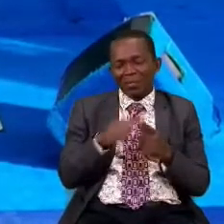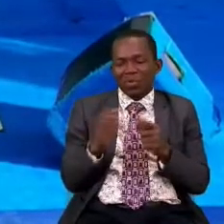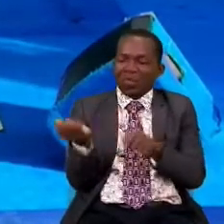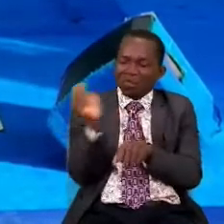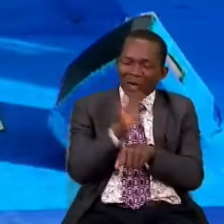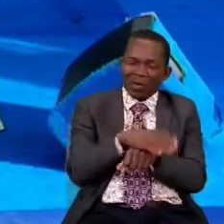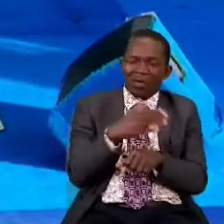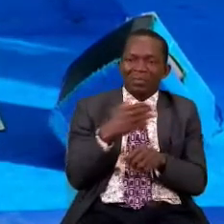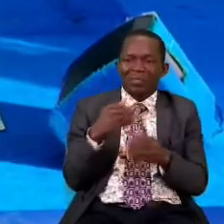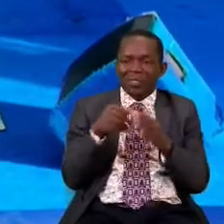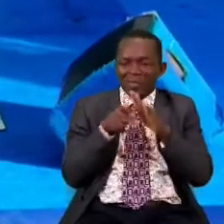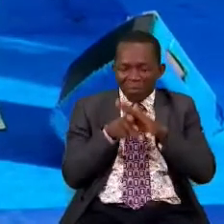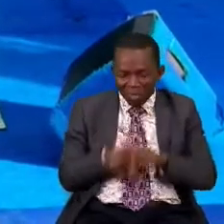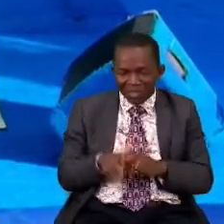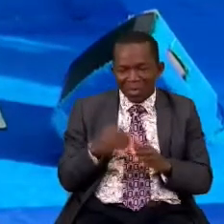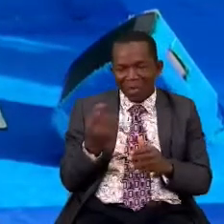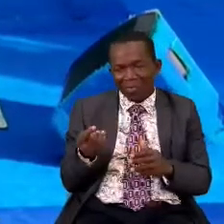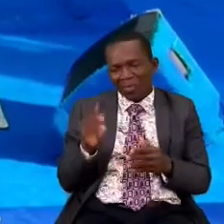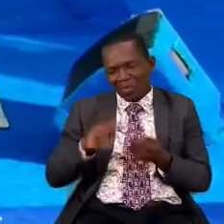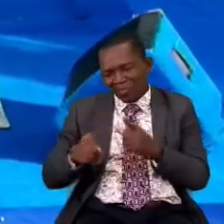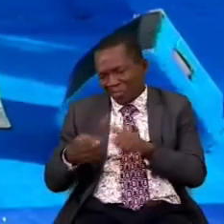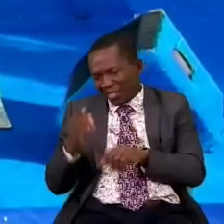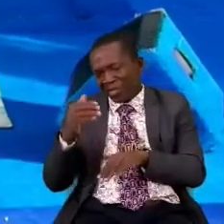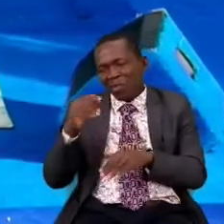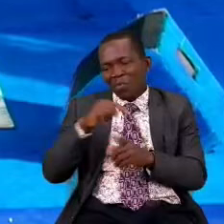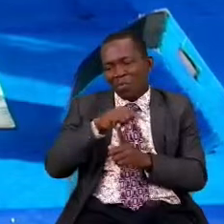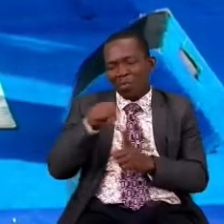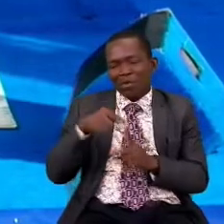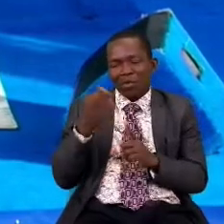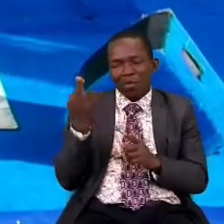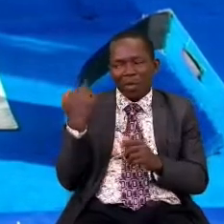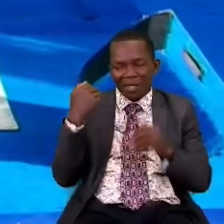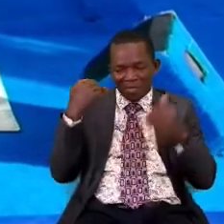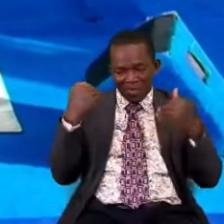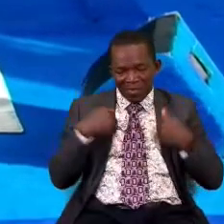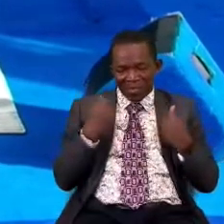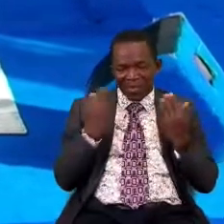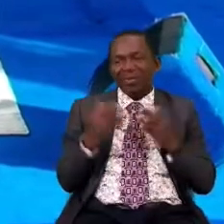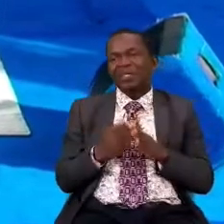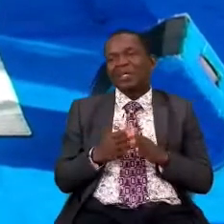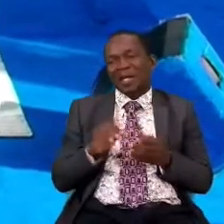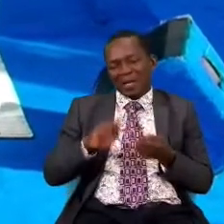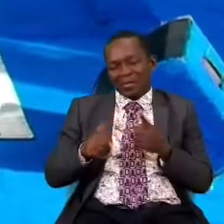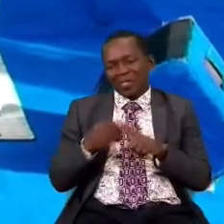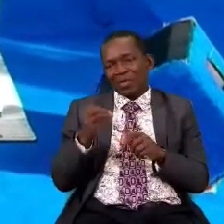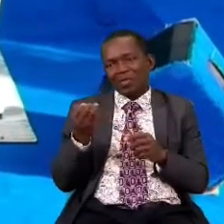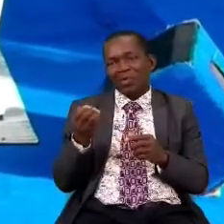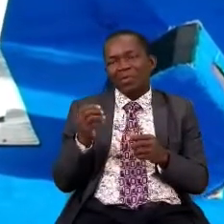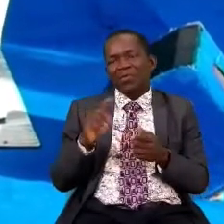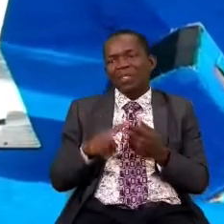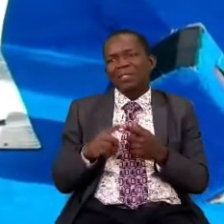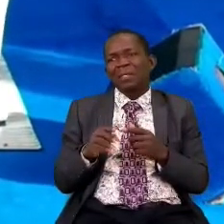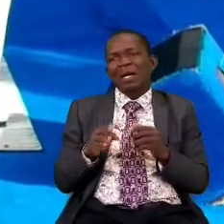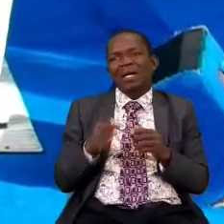people. Actually, there was nothing they could do against you except frown, except, you know, make their mouth somewhere that hurts a little child.